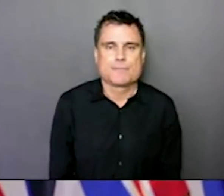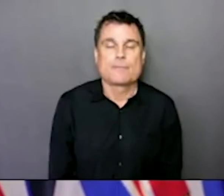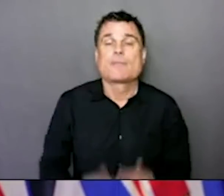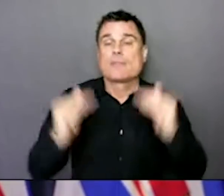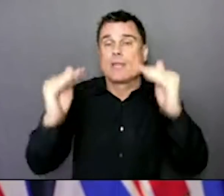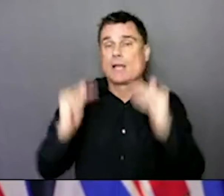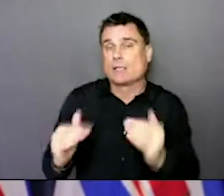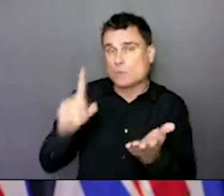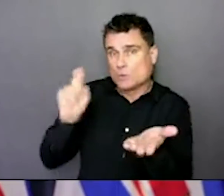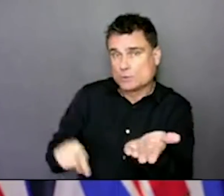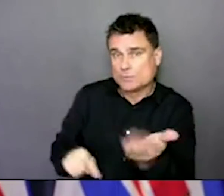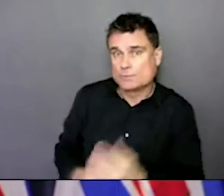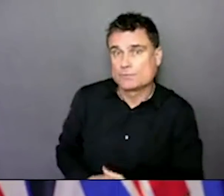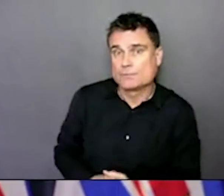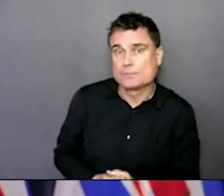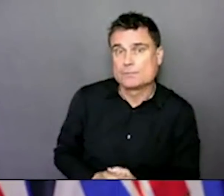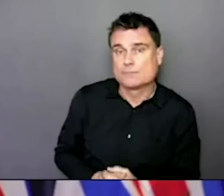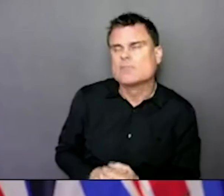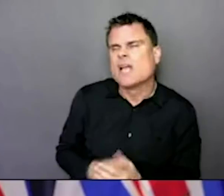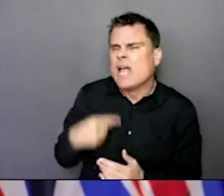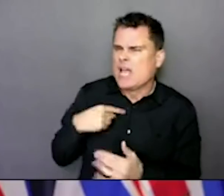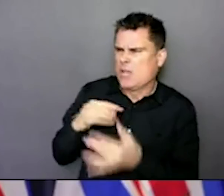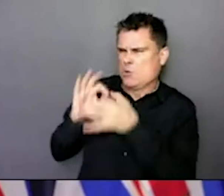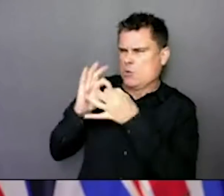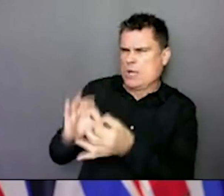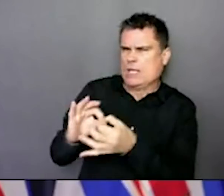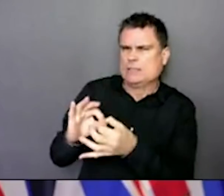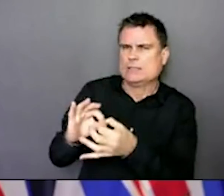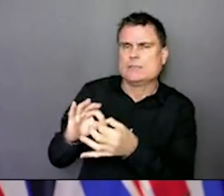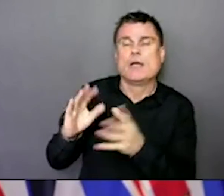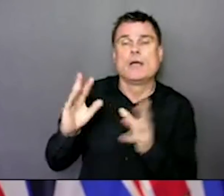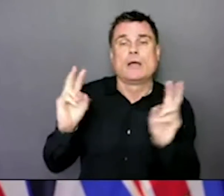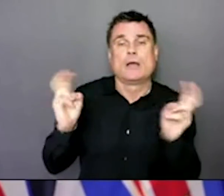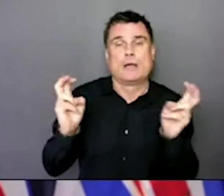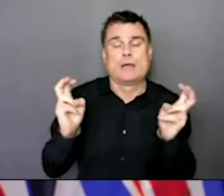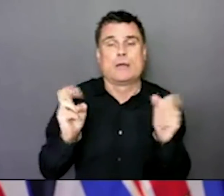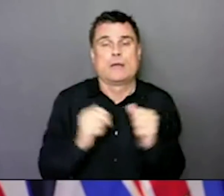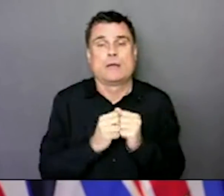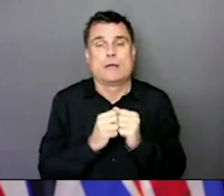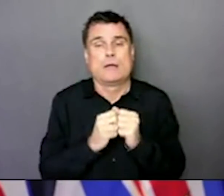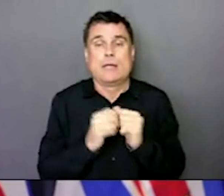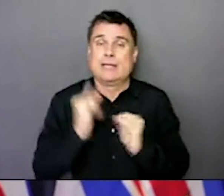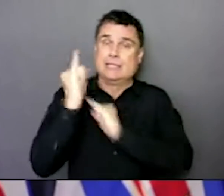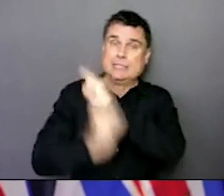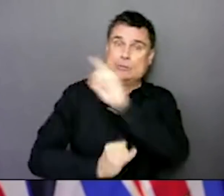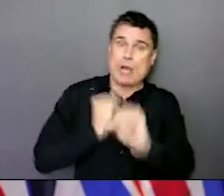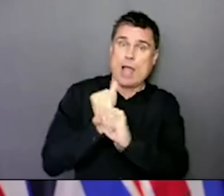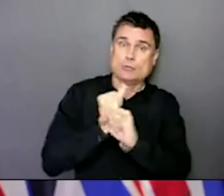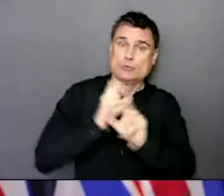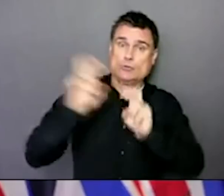Should non-essential international travel be not just discouraged, but banned outright?